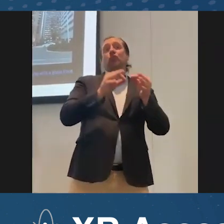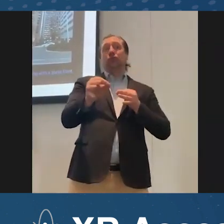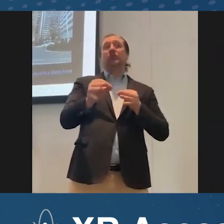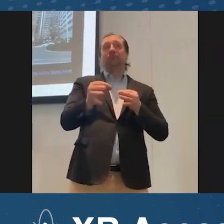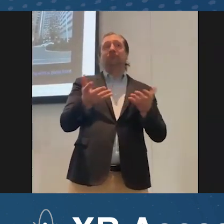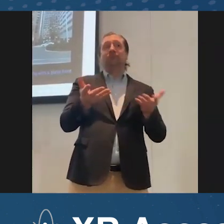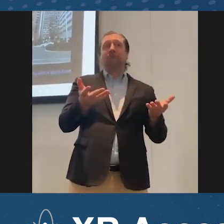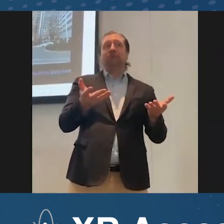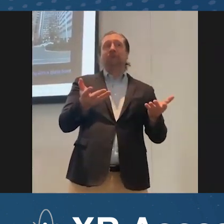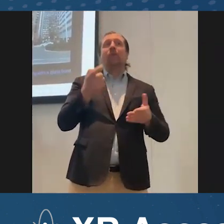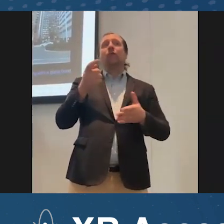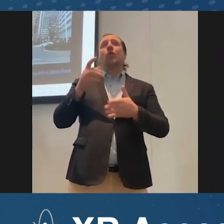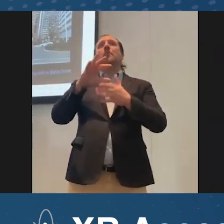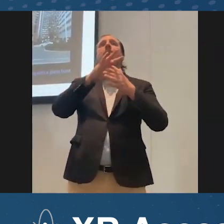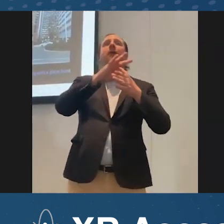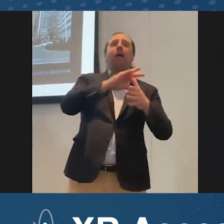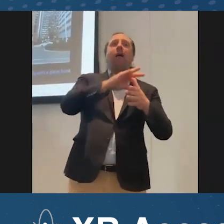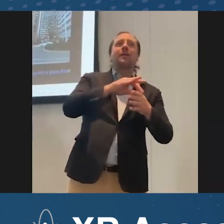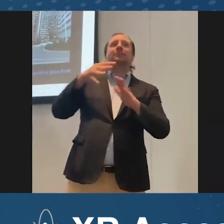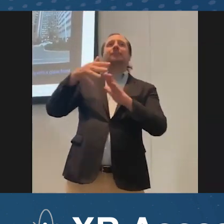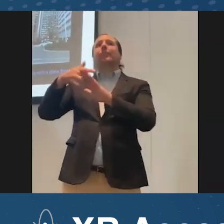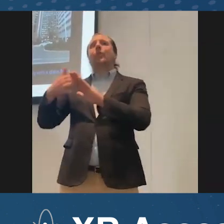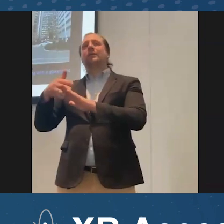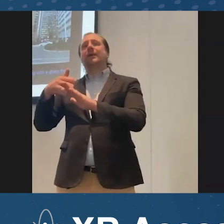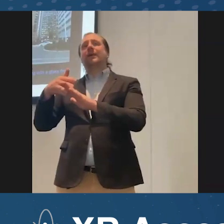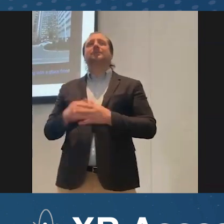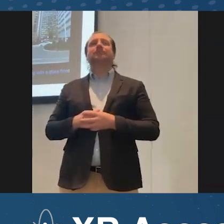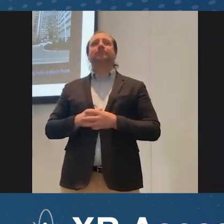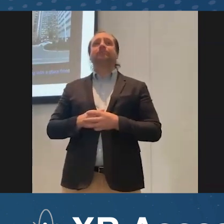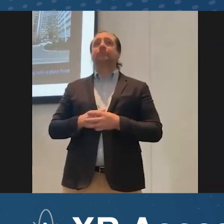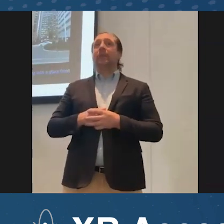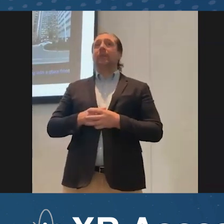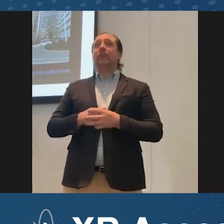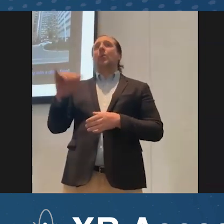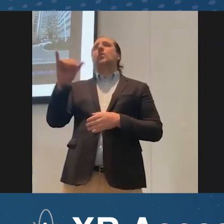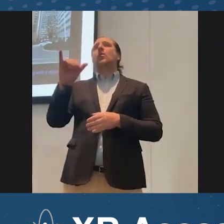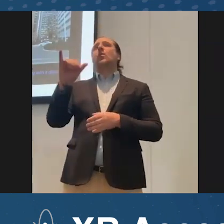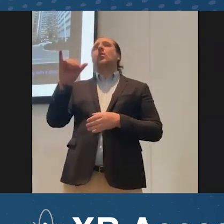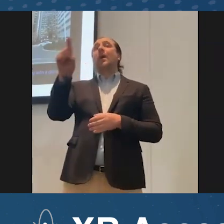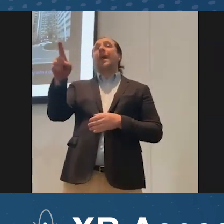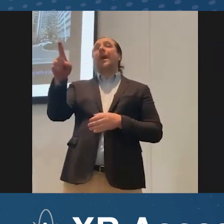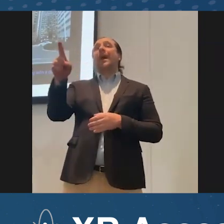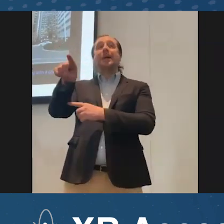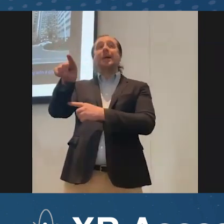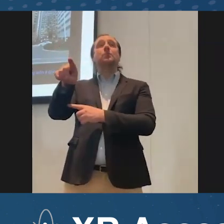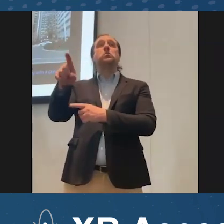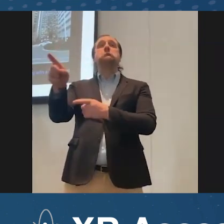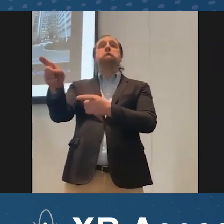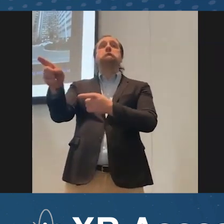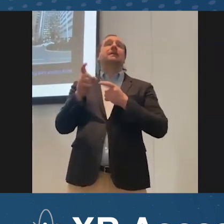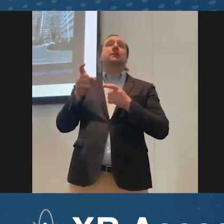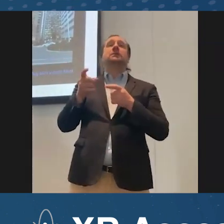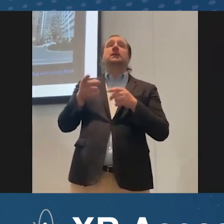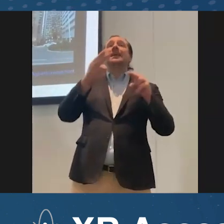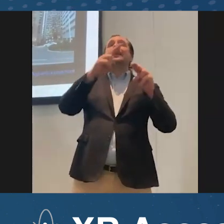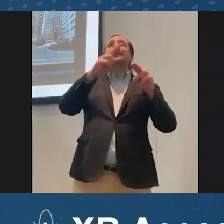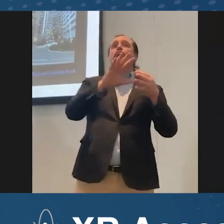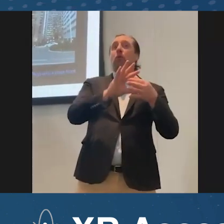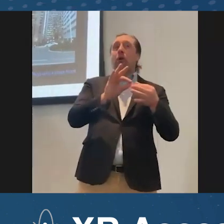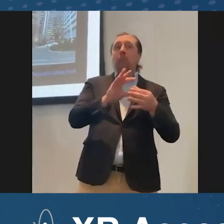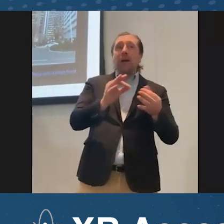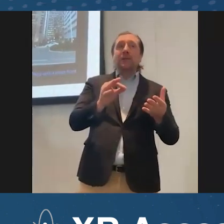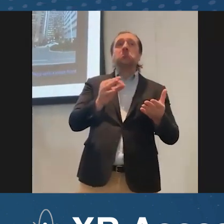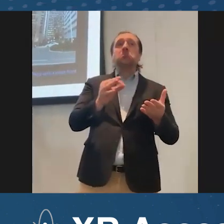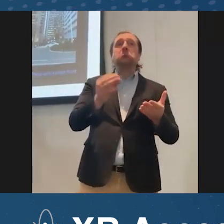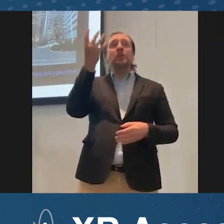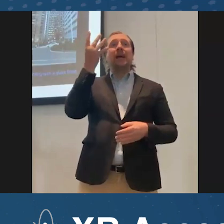based on the content and the context? And then we also asked them to give us any additional comments, maybe